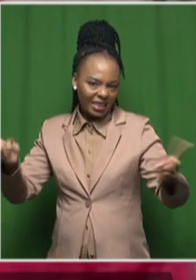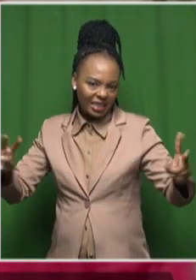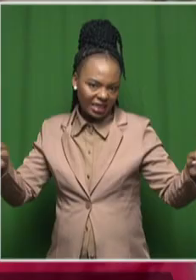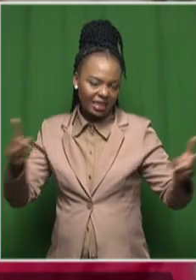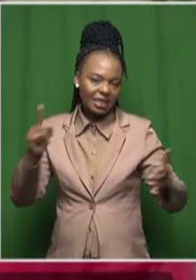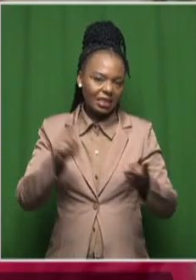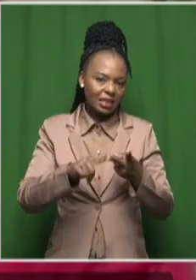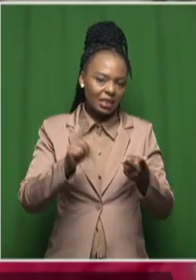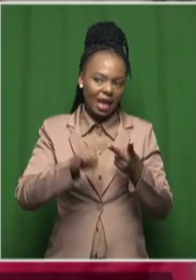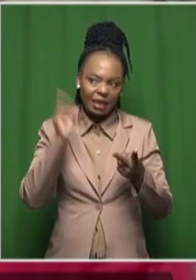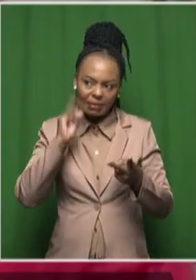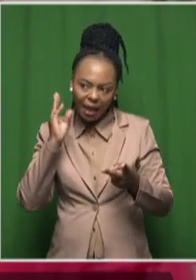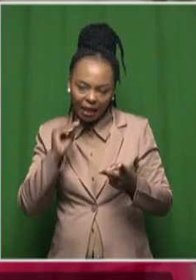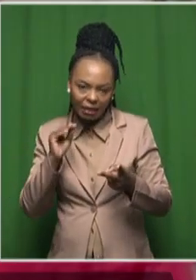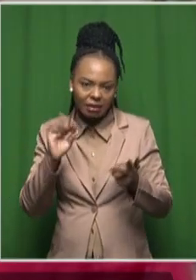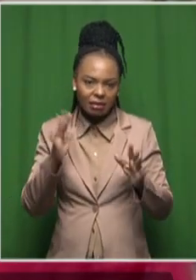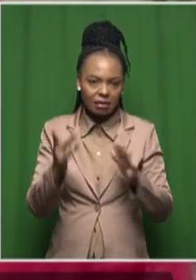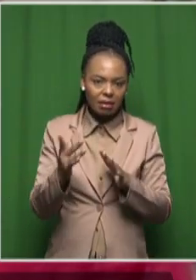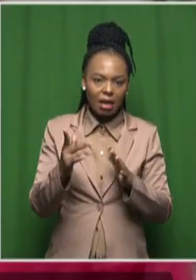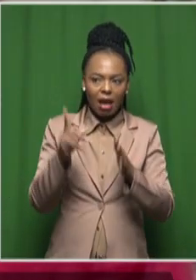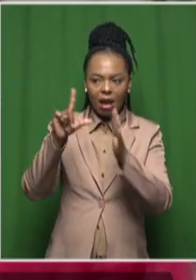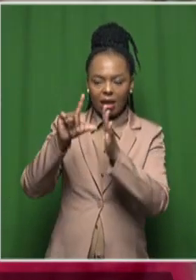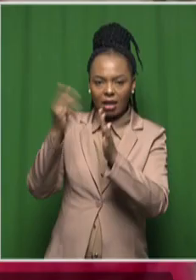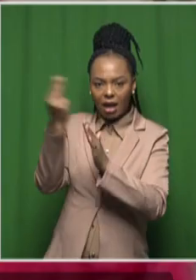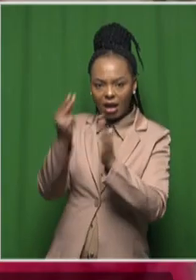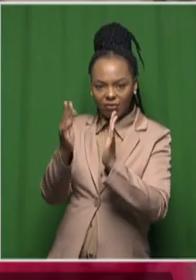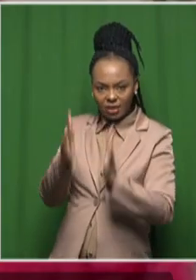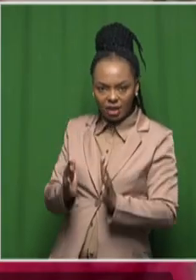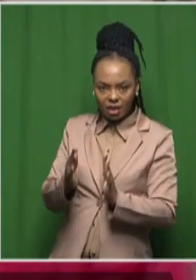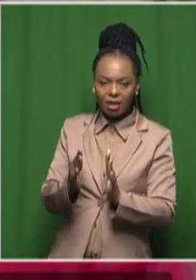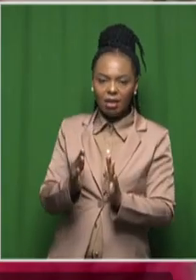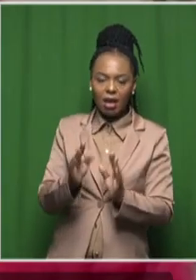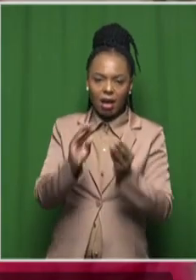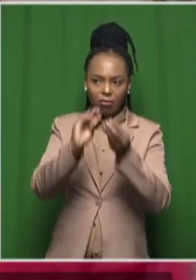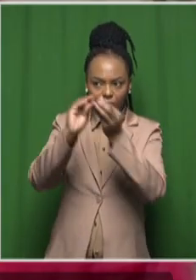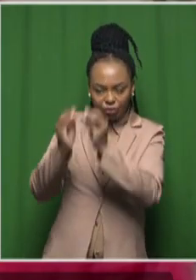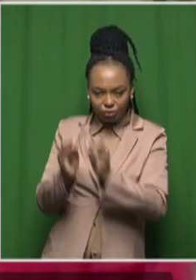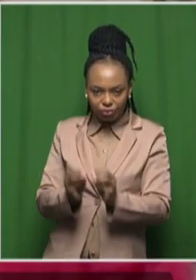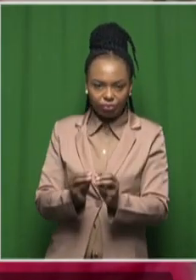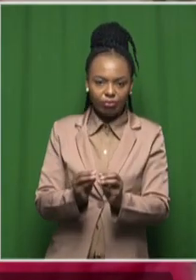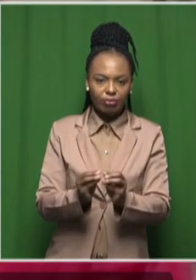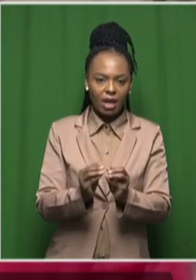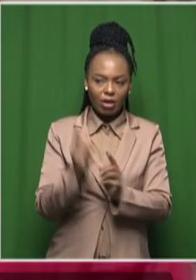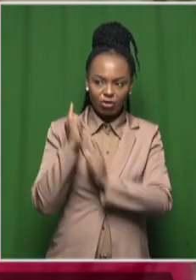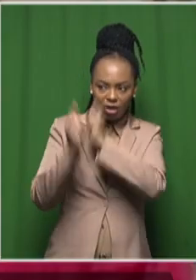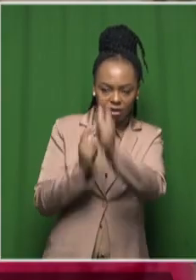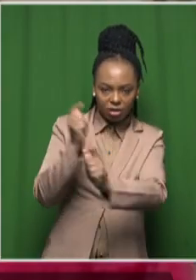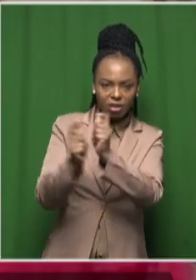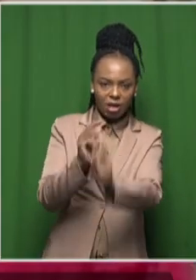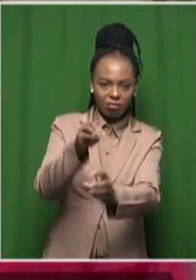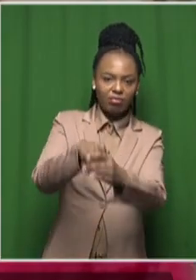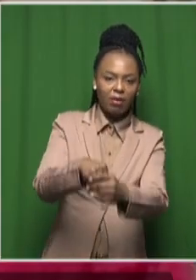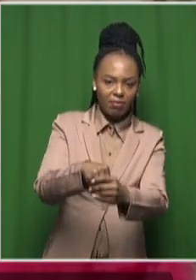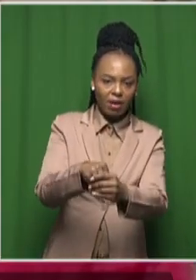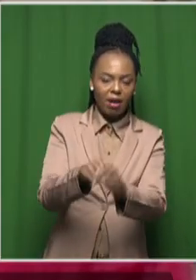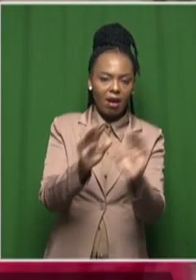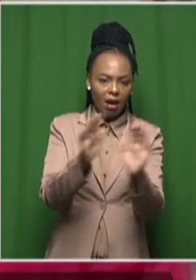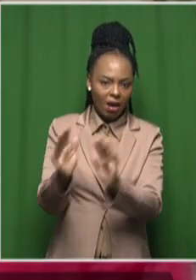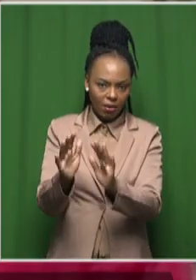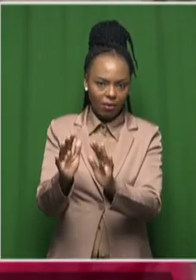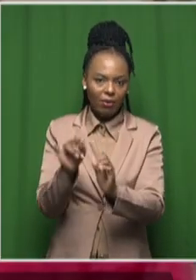experimenting with our crafters and our craft communities to see how we can reimagine traditional craft techniques like beadwork,